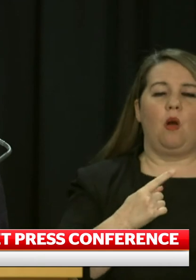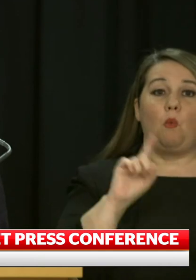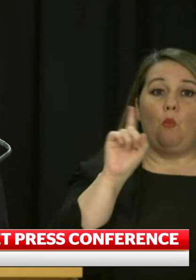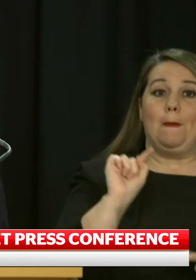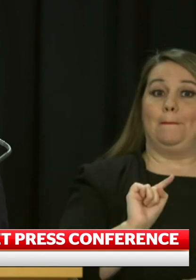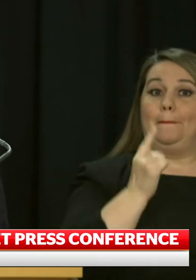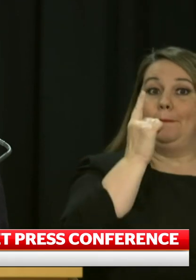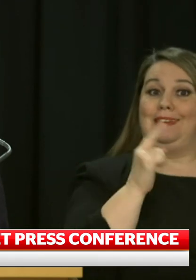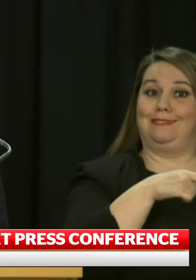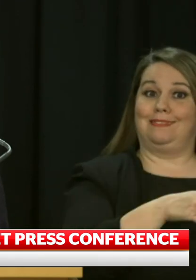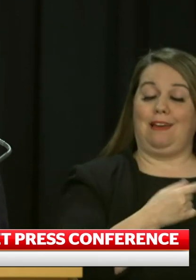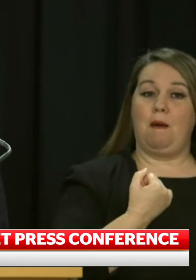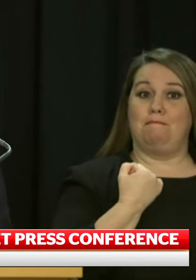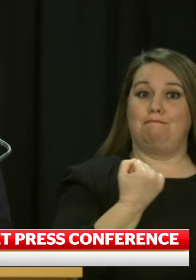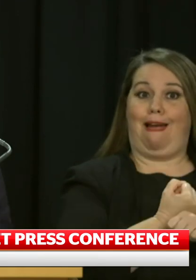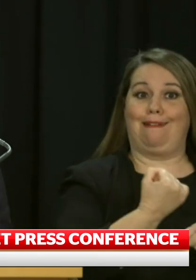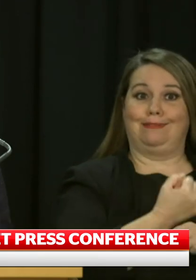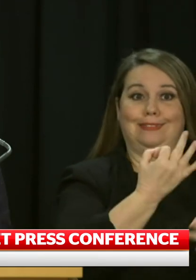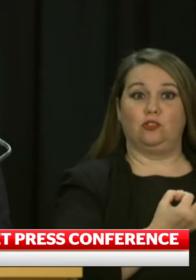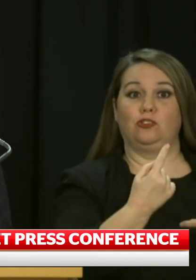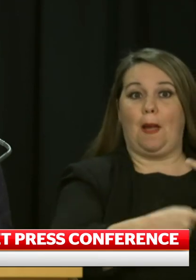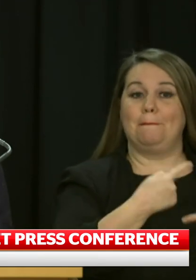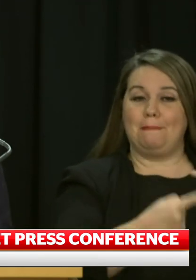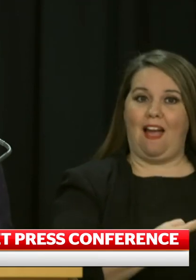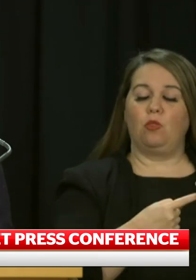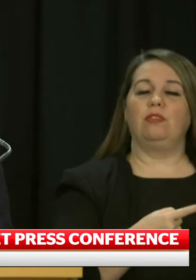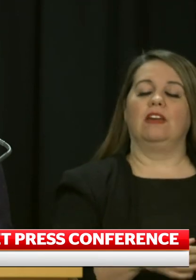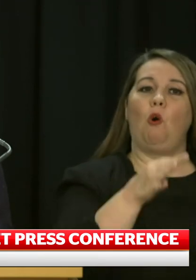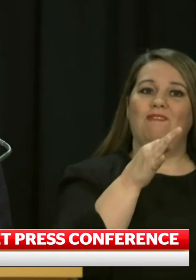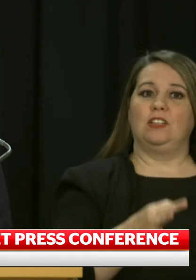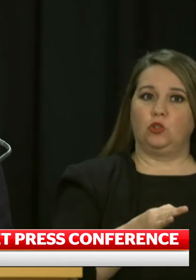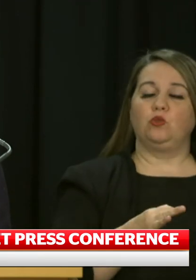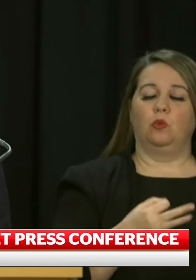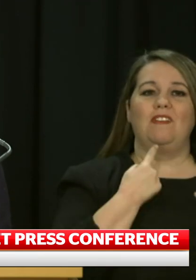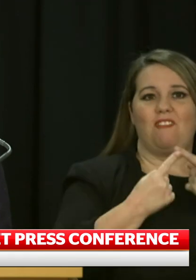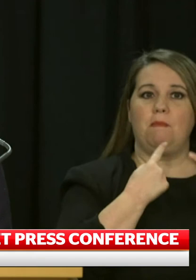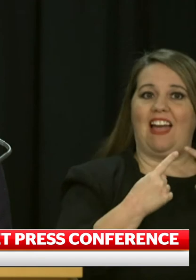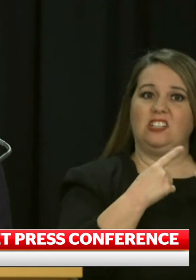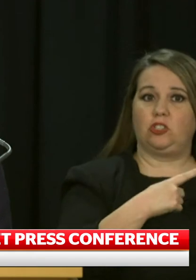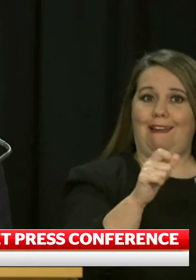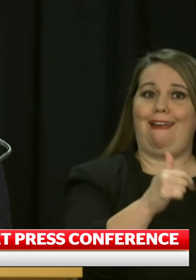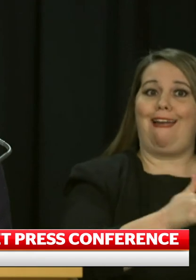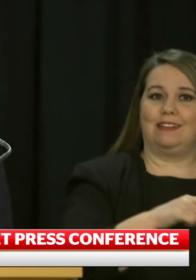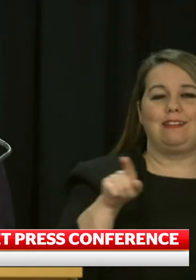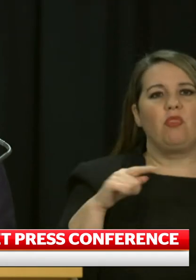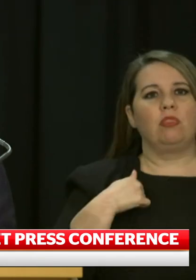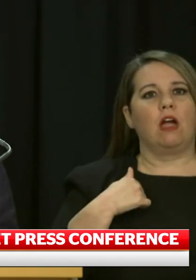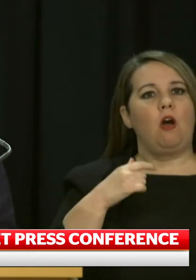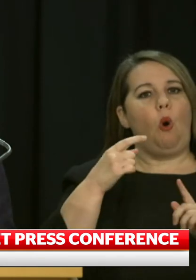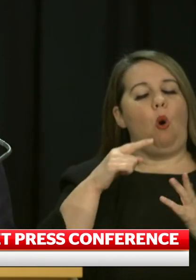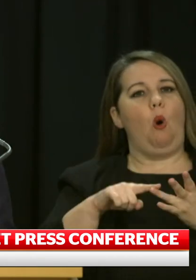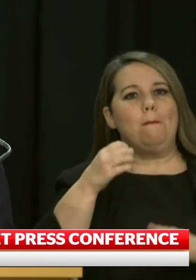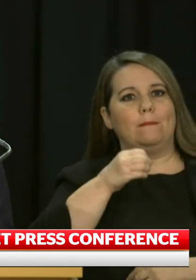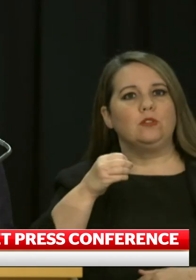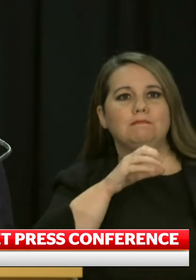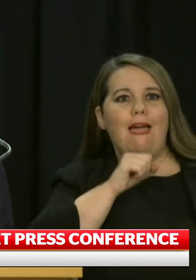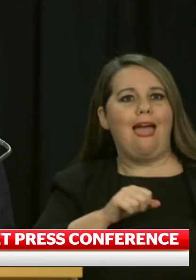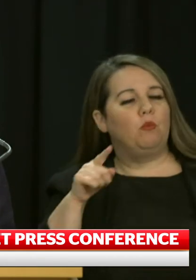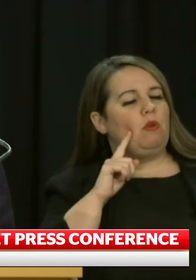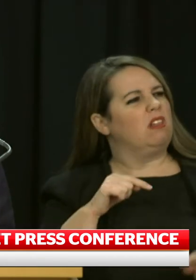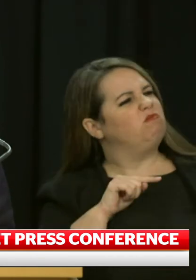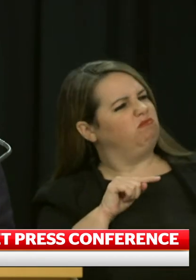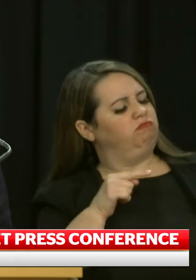ministers make under the Official Information Act. That's the role of the Ombudsman. That's the reason for having the Ombudsman. I've been in a